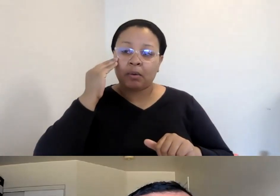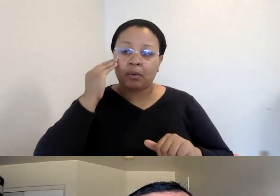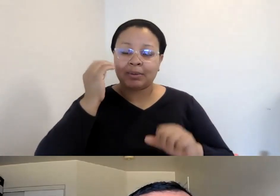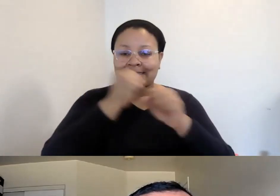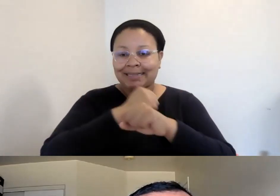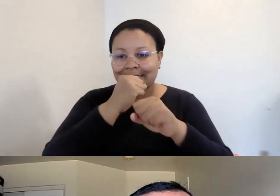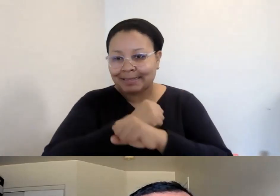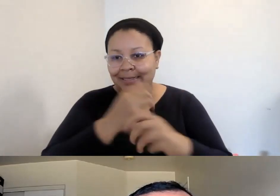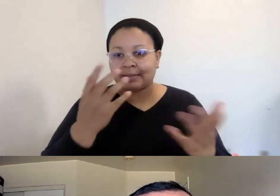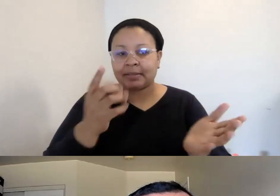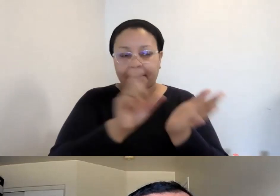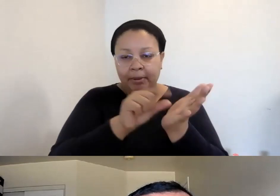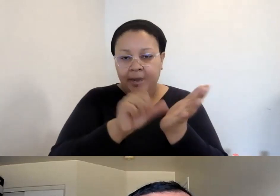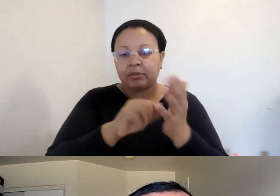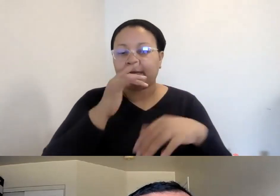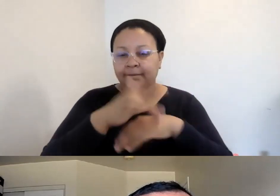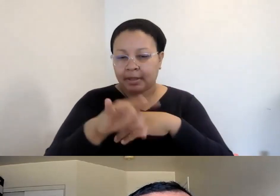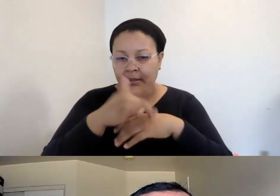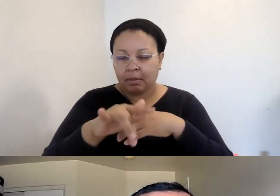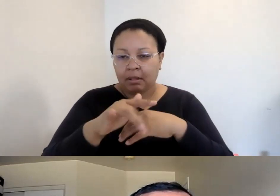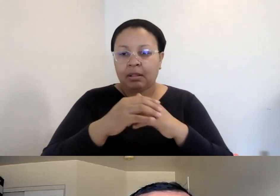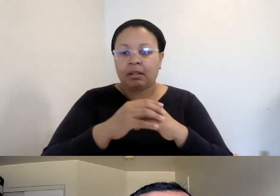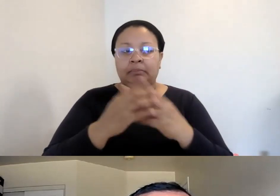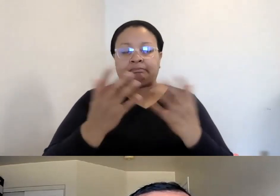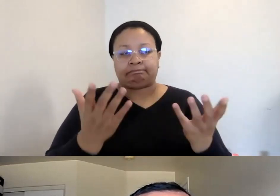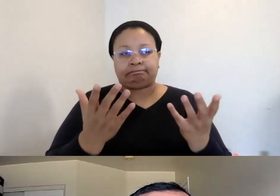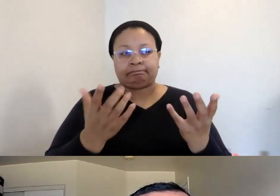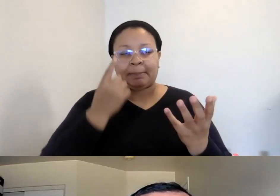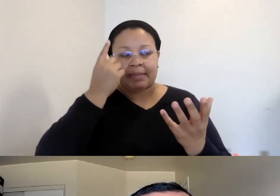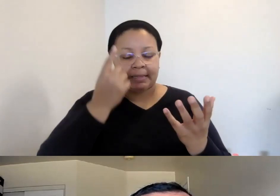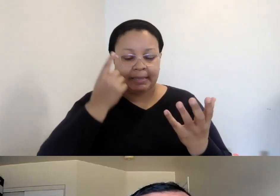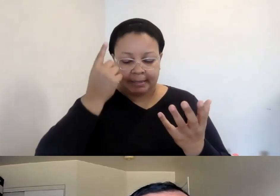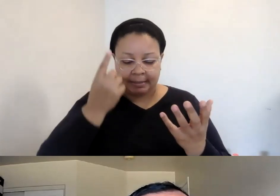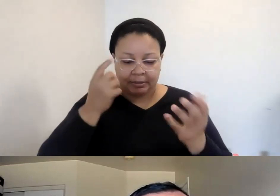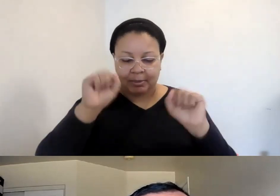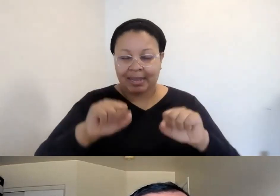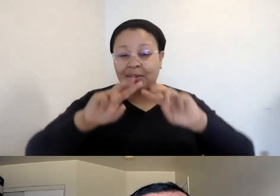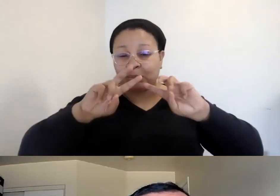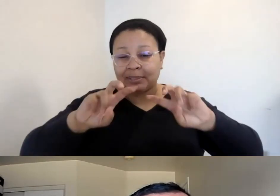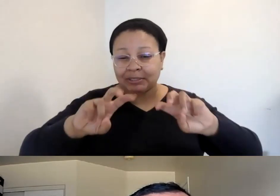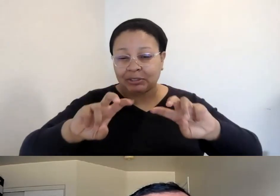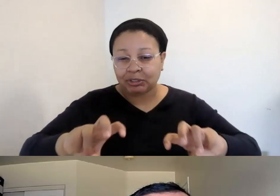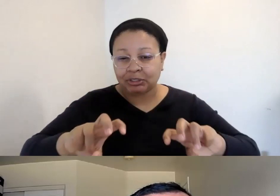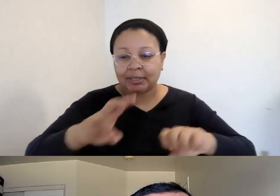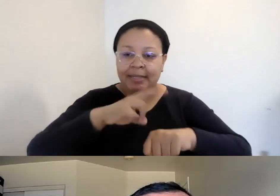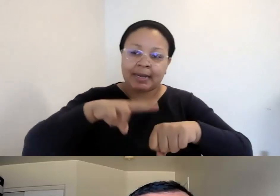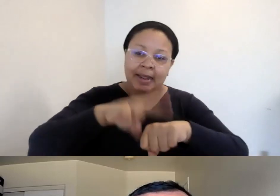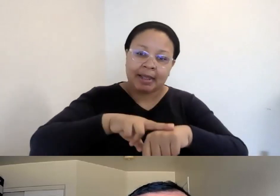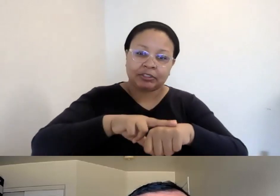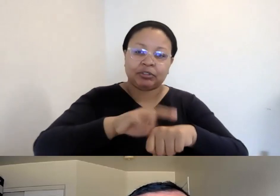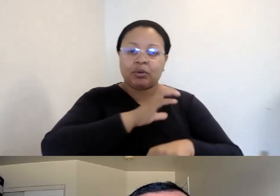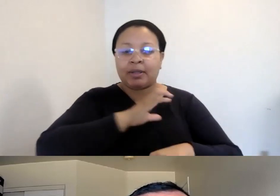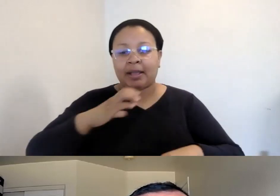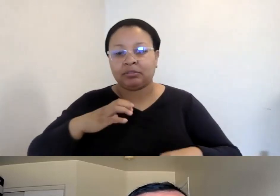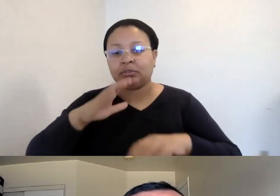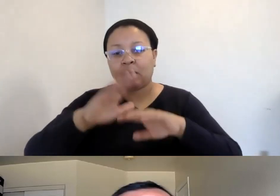statistics and printouts are available. I think if you can research the National Council on